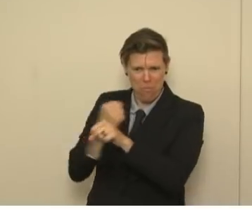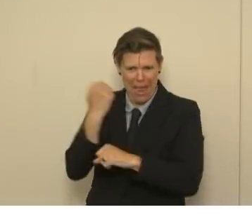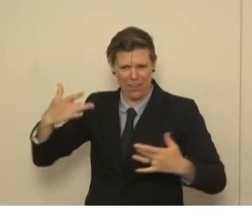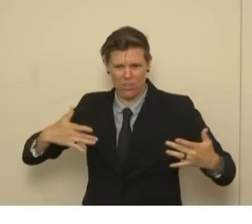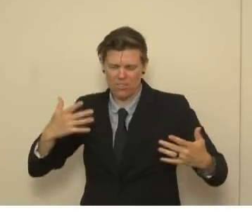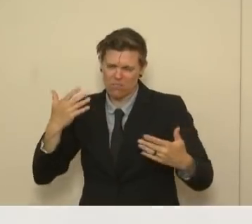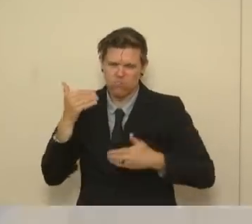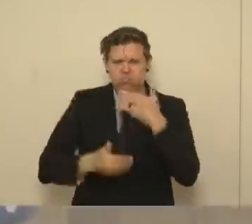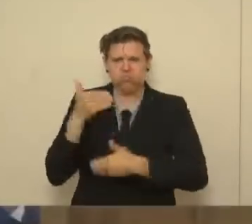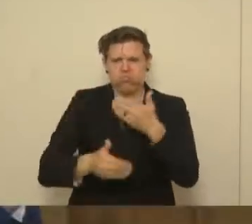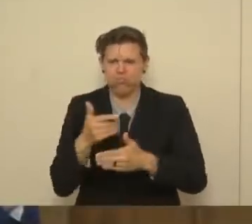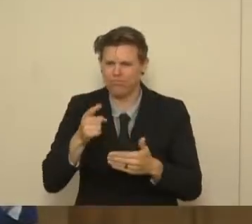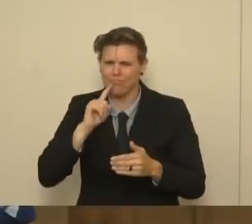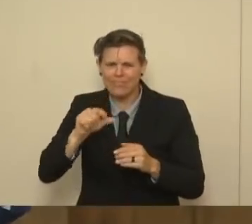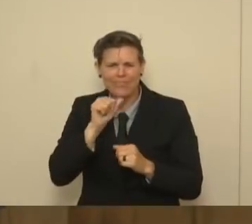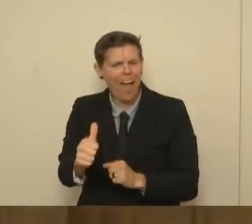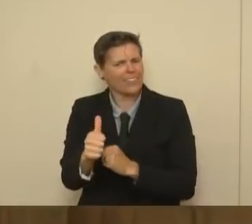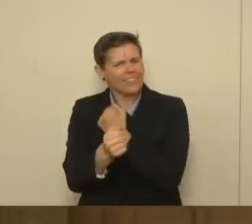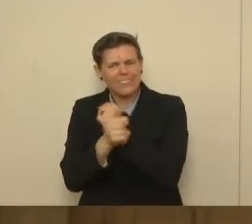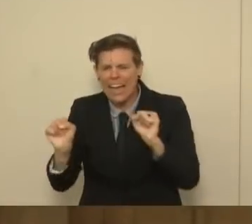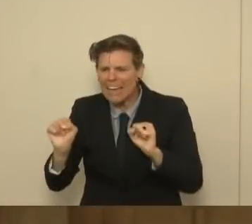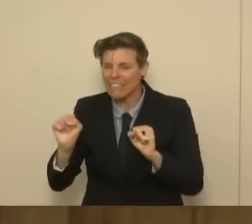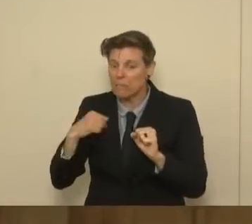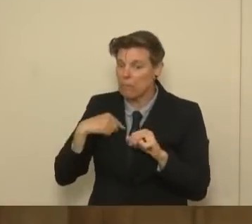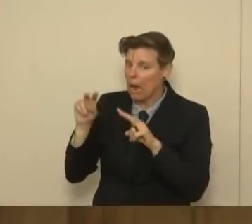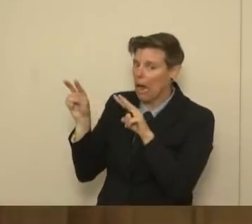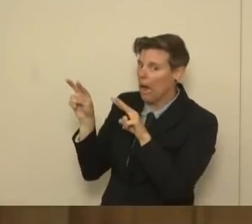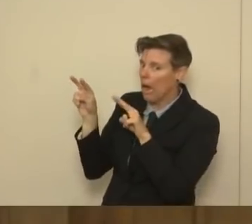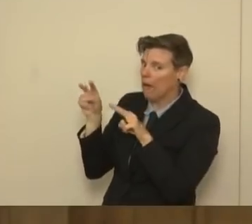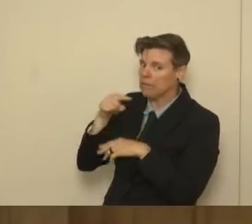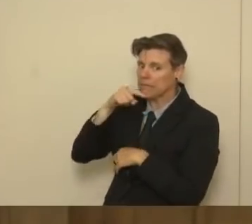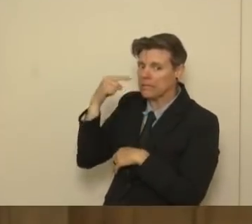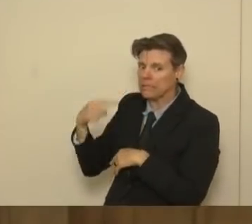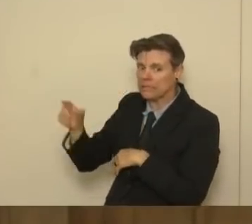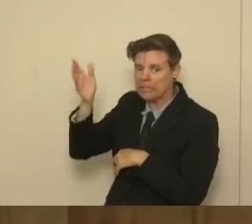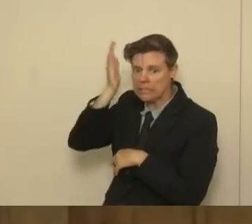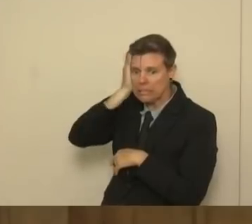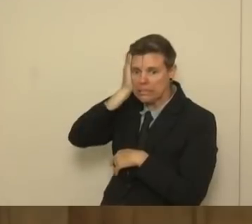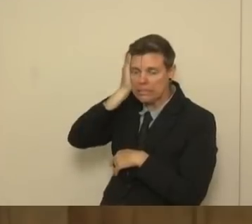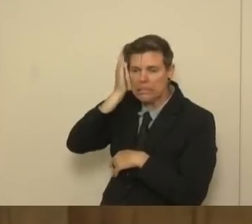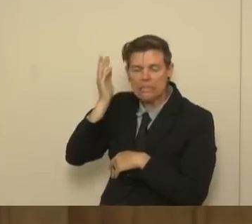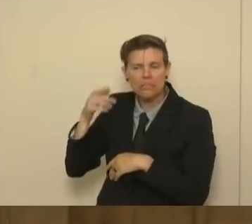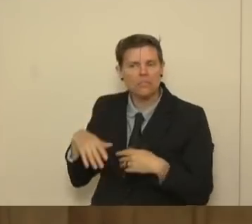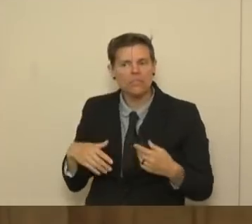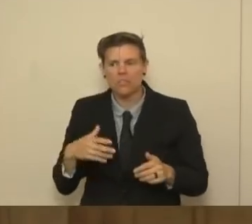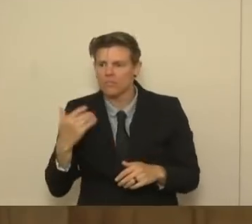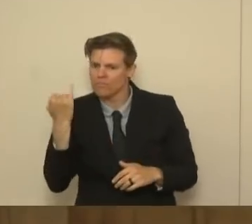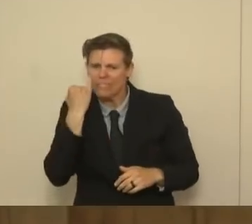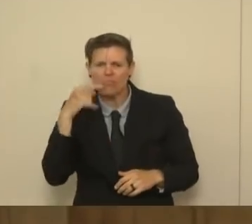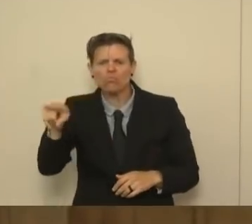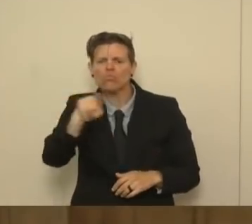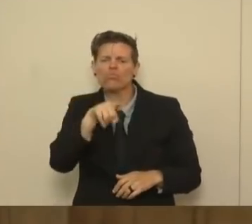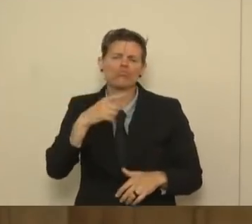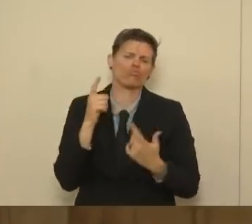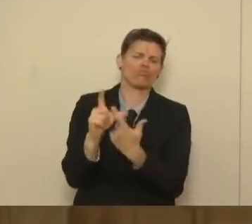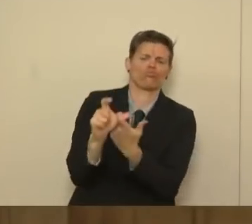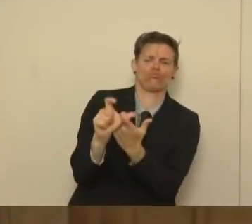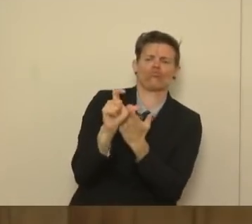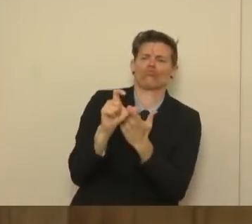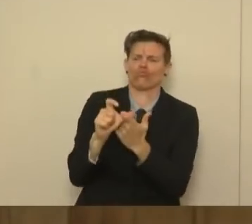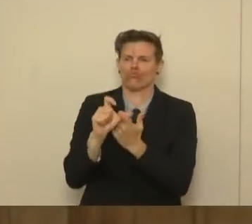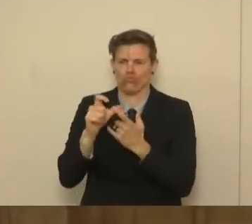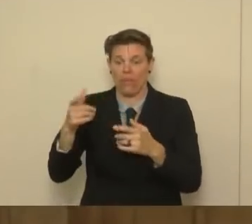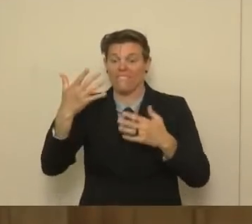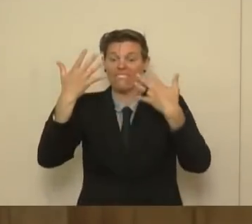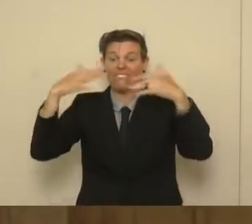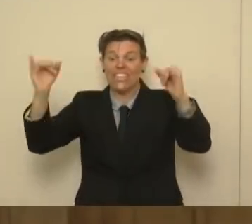in a 26-mile marathon and raising your hands in victory when you get to the 10K mark. There's still a long way to go. And in our country,